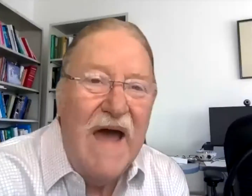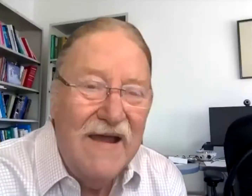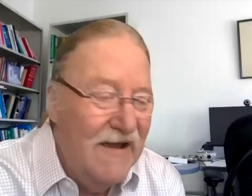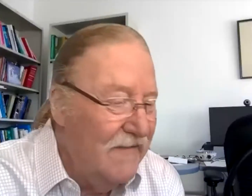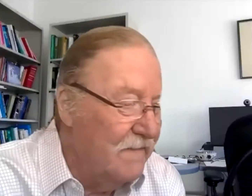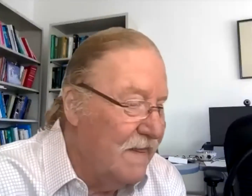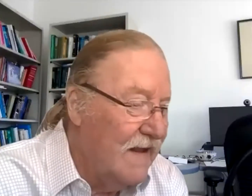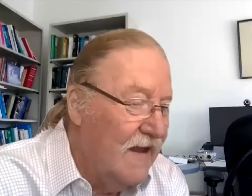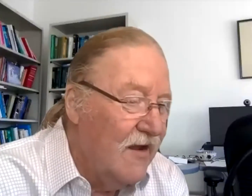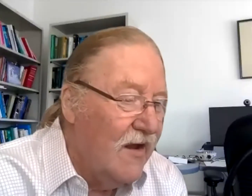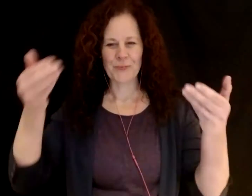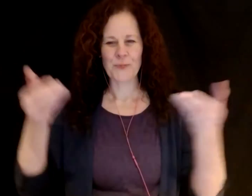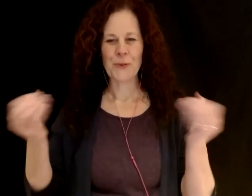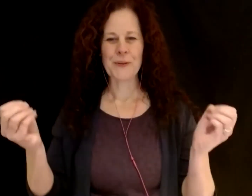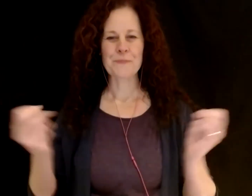Welcome back.